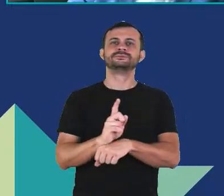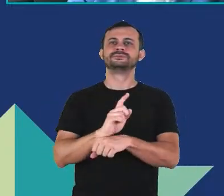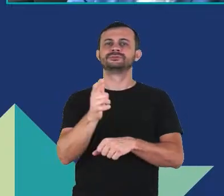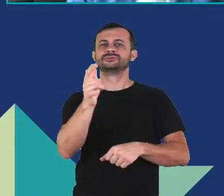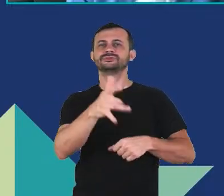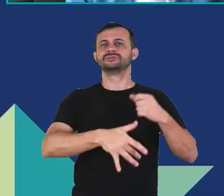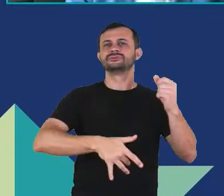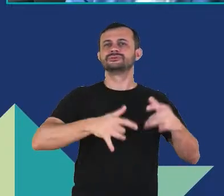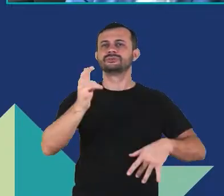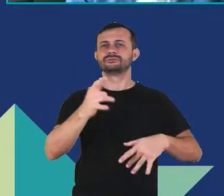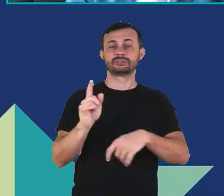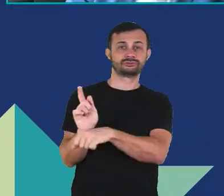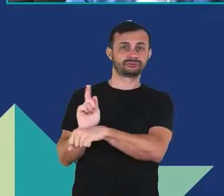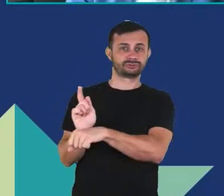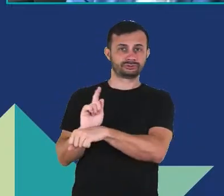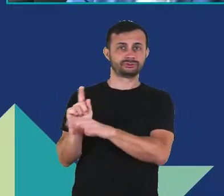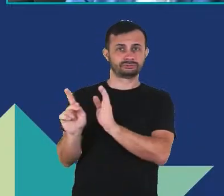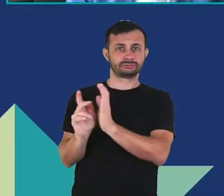it.